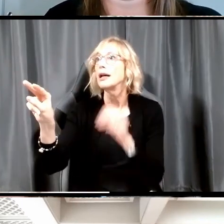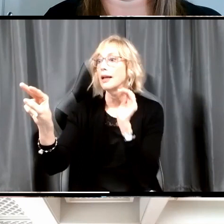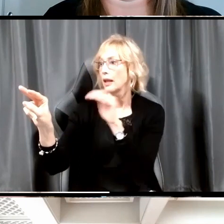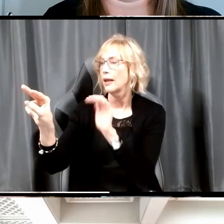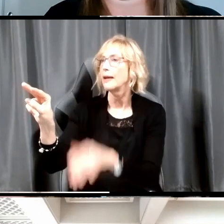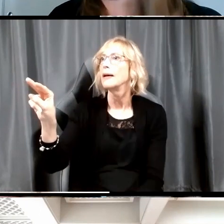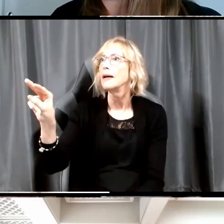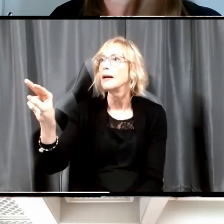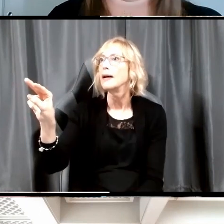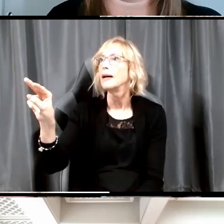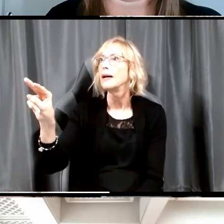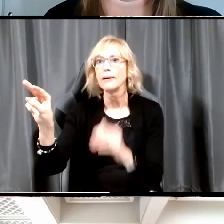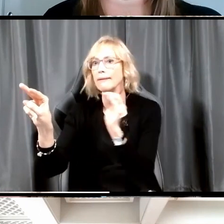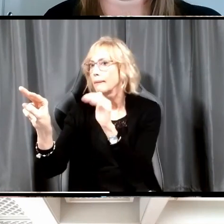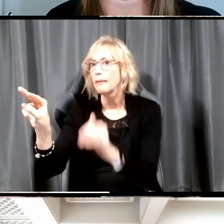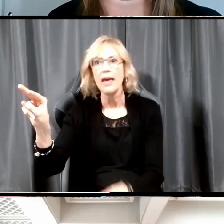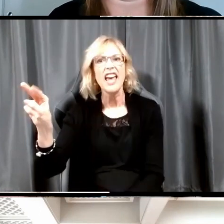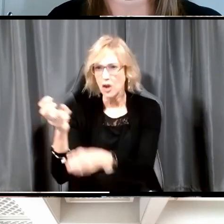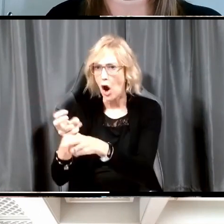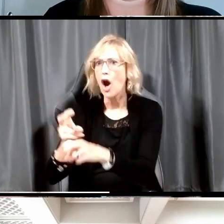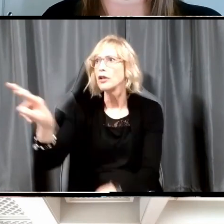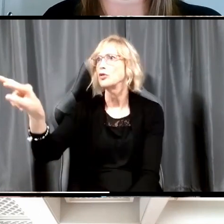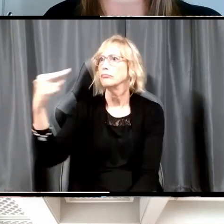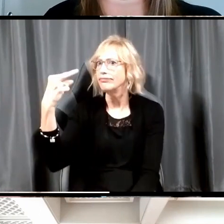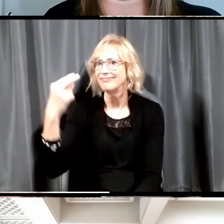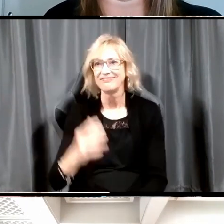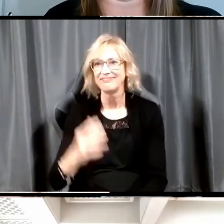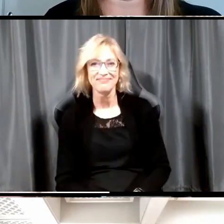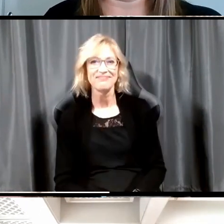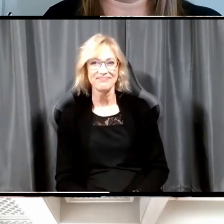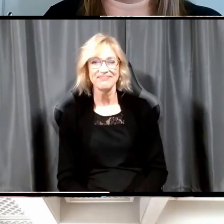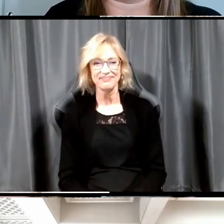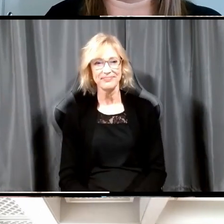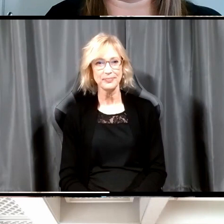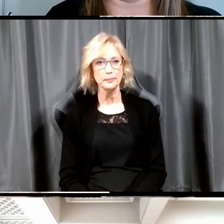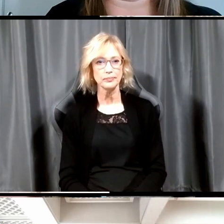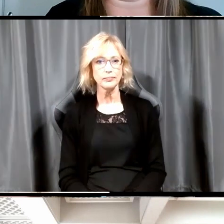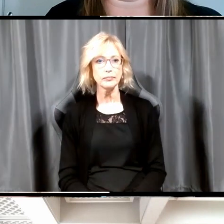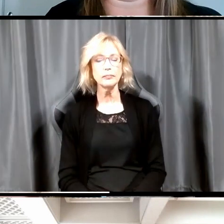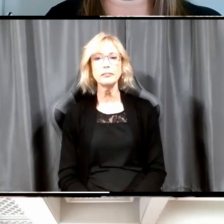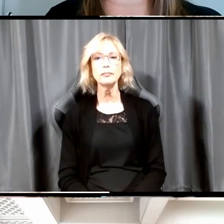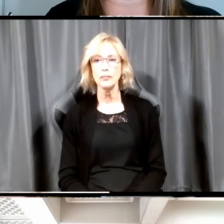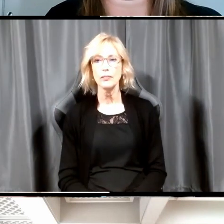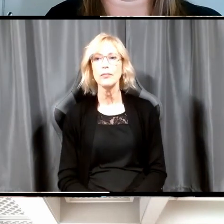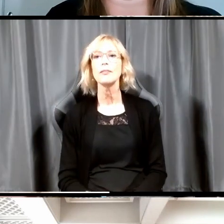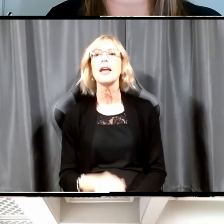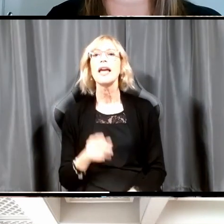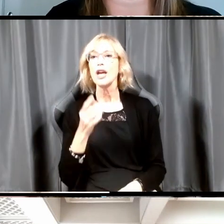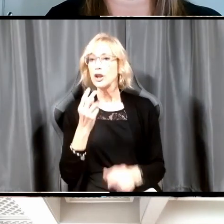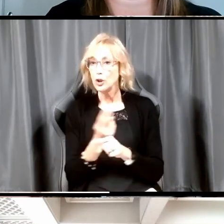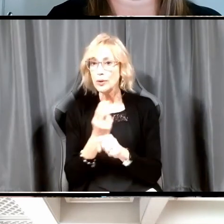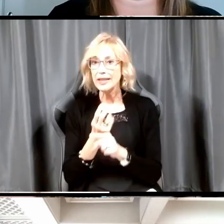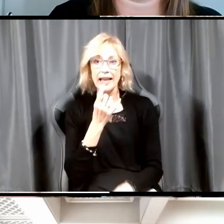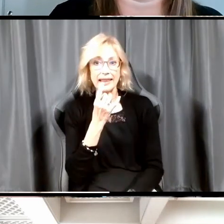that direction, and it's hard to get their attention back to where we need it. Use of lighted toys and